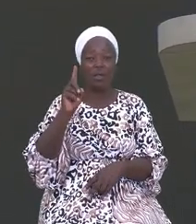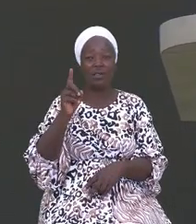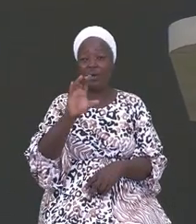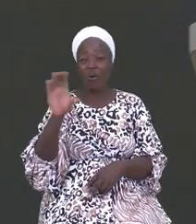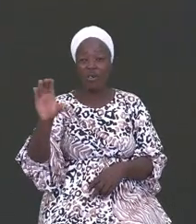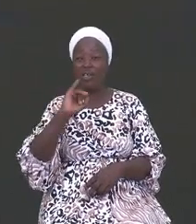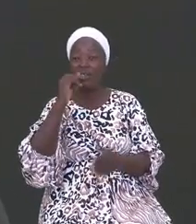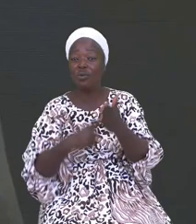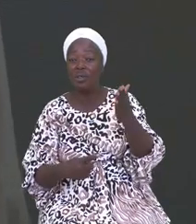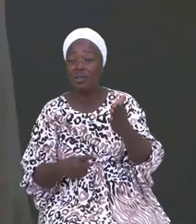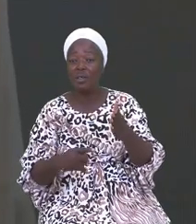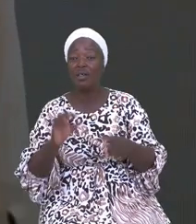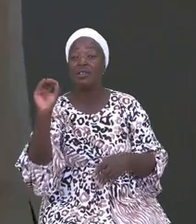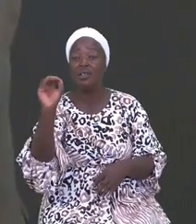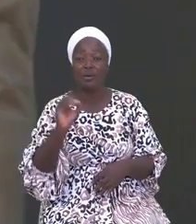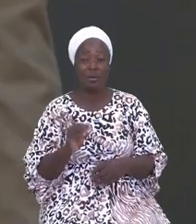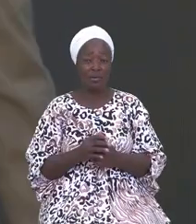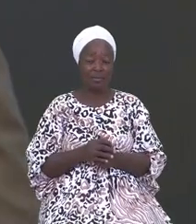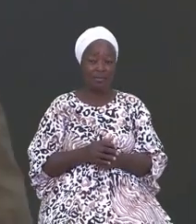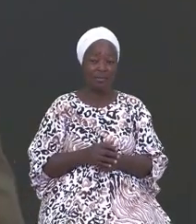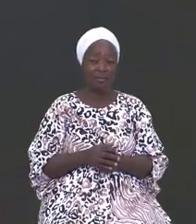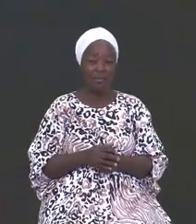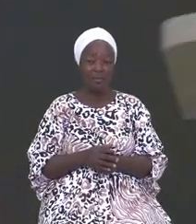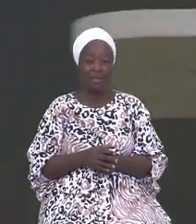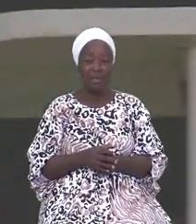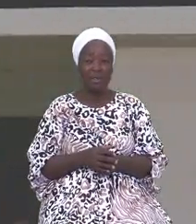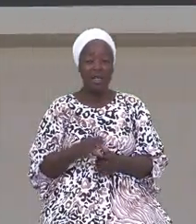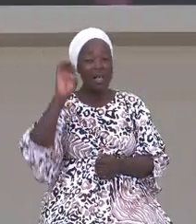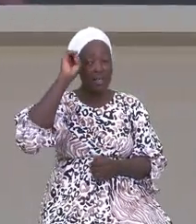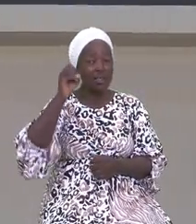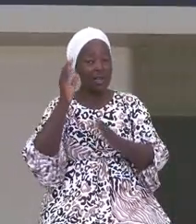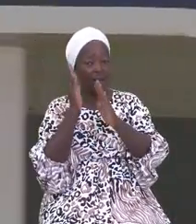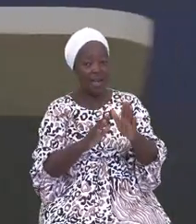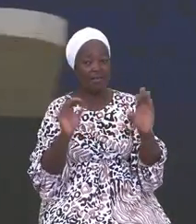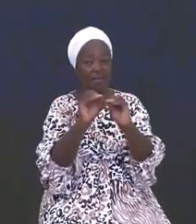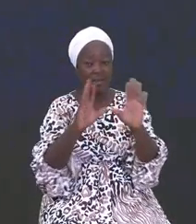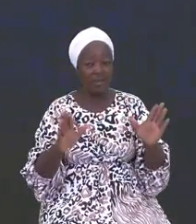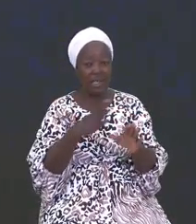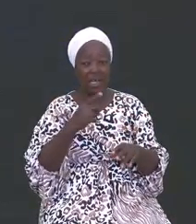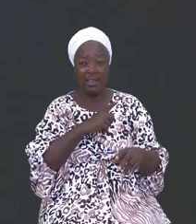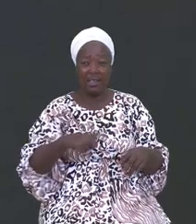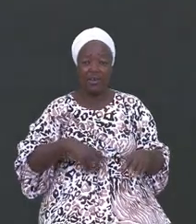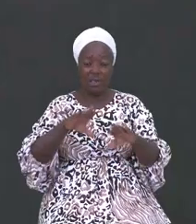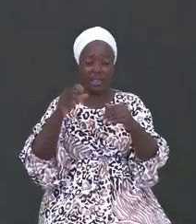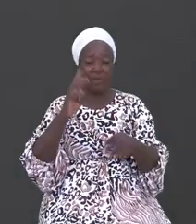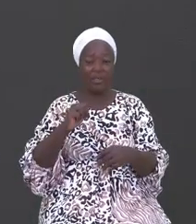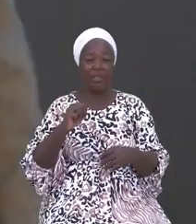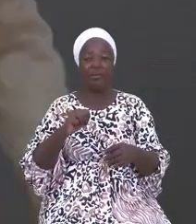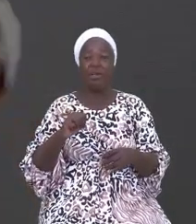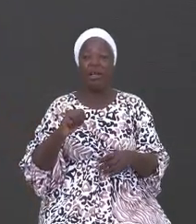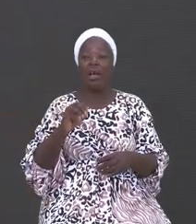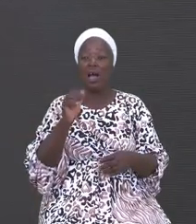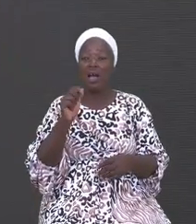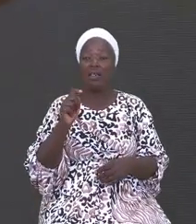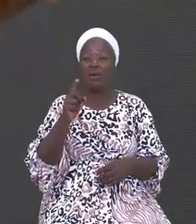He left nothing. And the Lord has given him 100-fold of what he